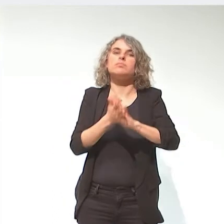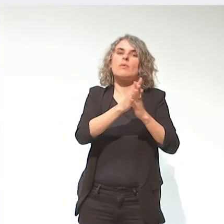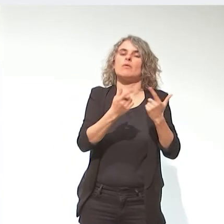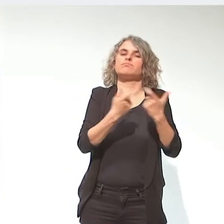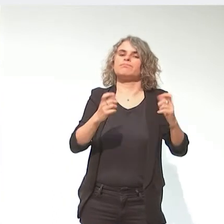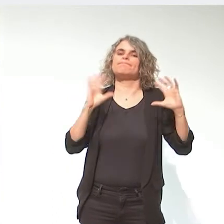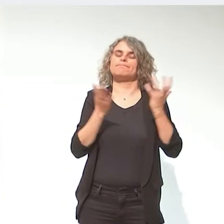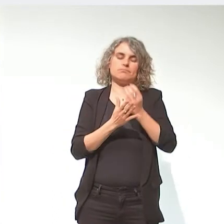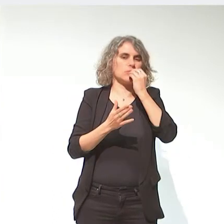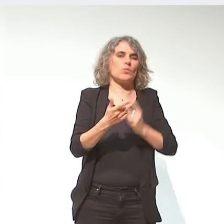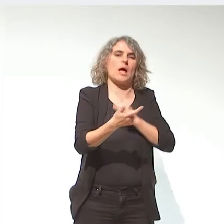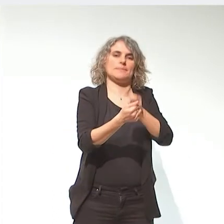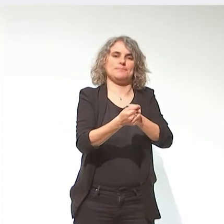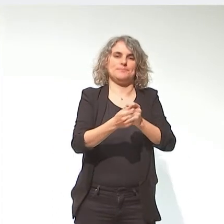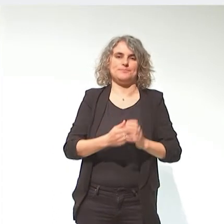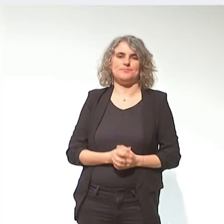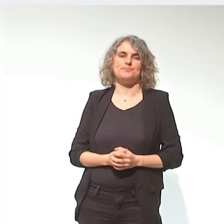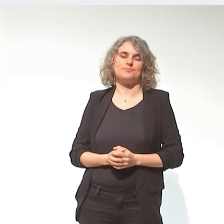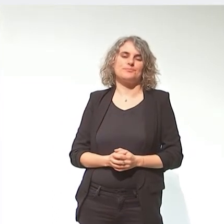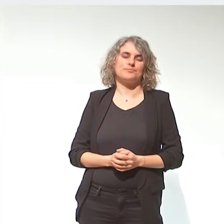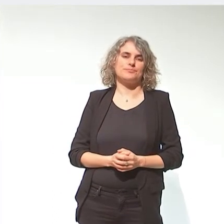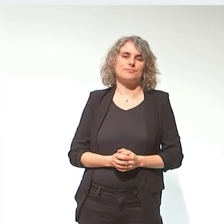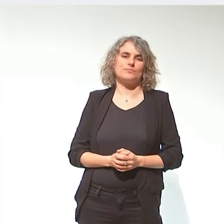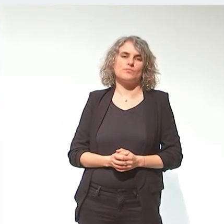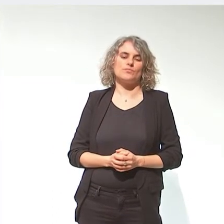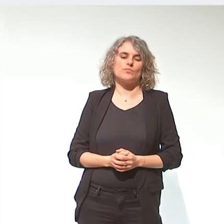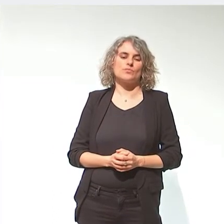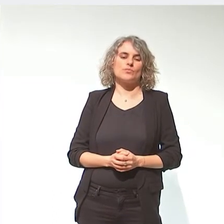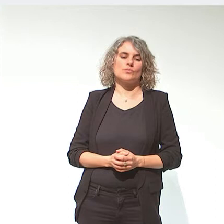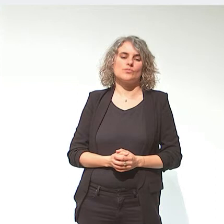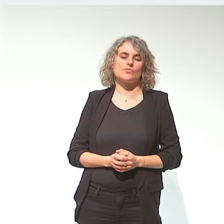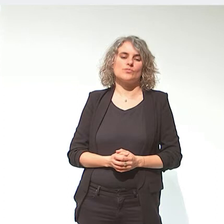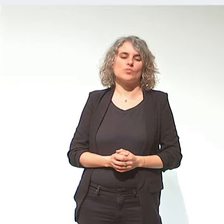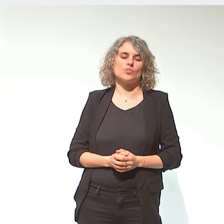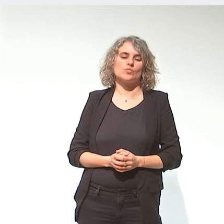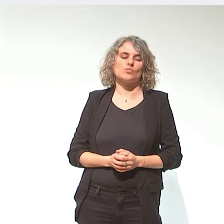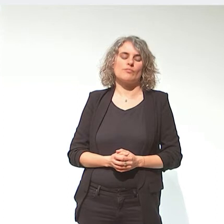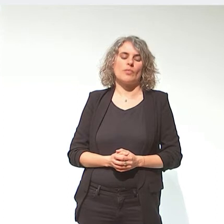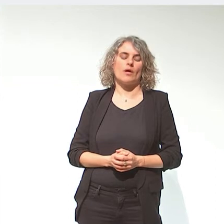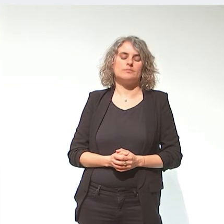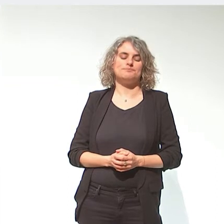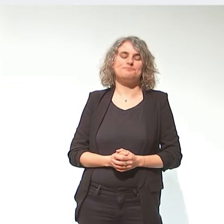start the functions that I actually exerce in the Portuguese government in 2015,